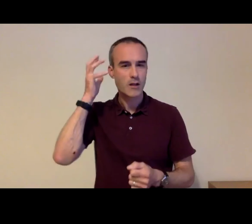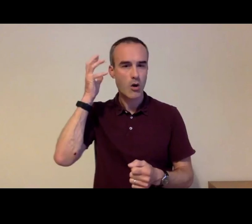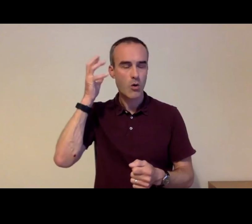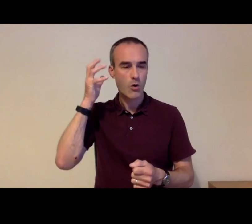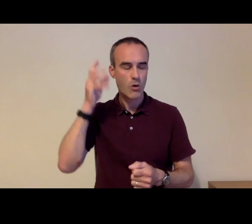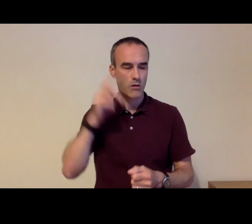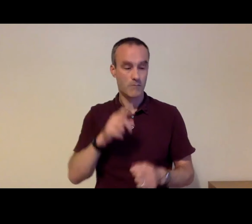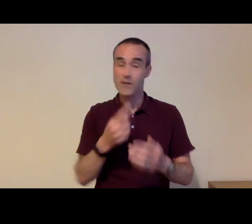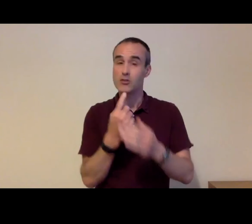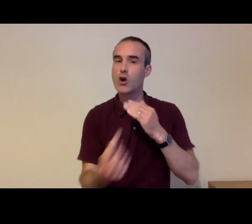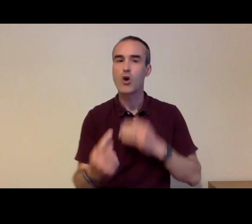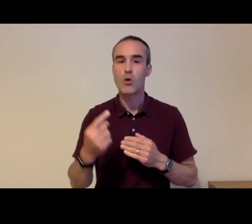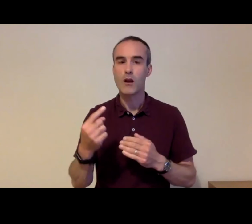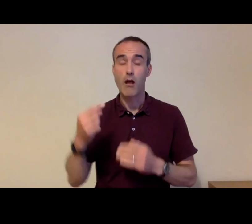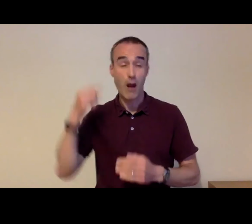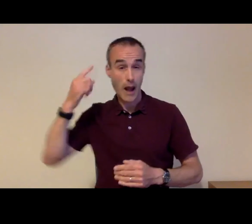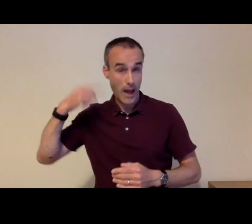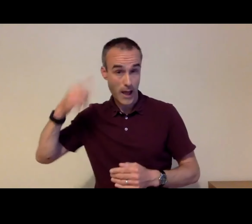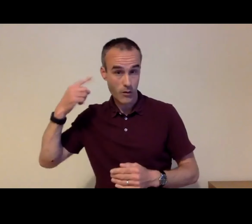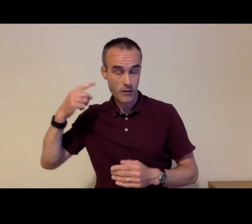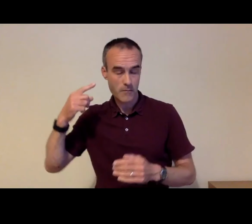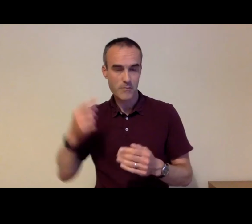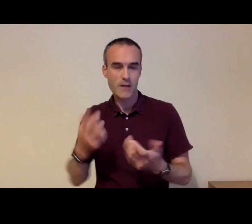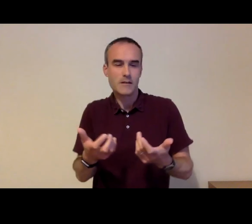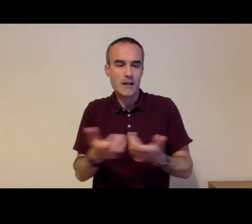what you're hearing, it's about the clarity of the sound.